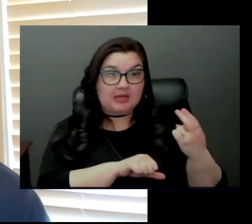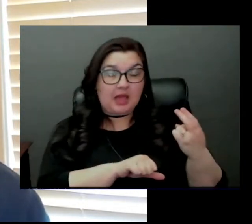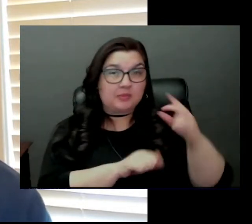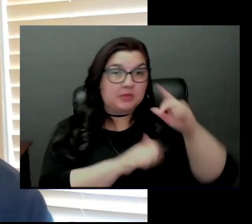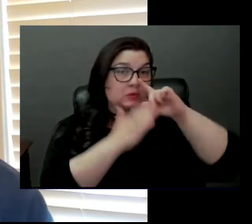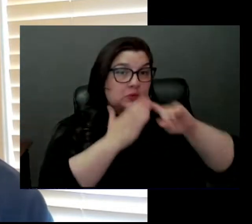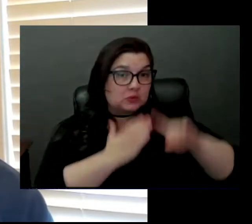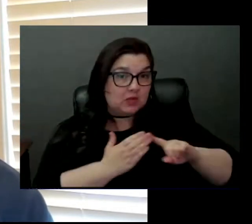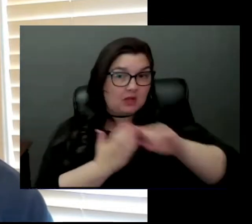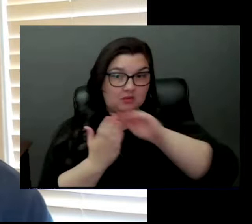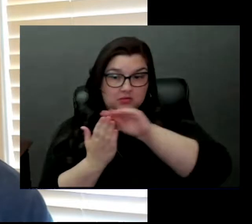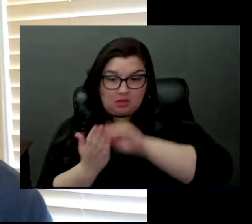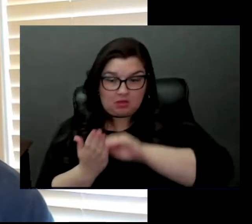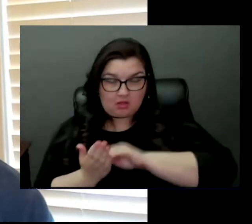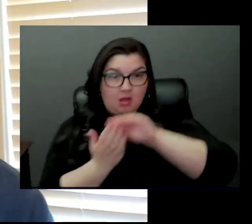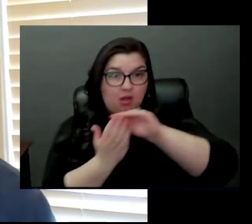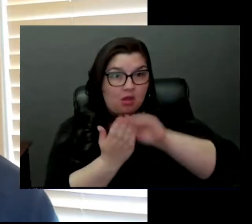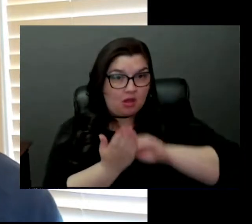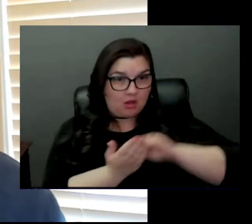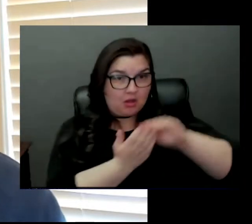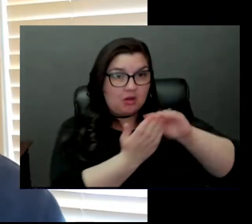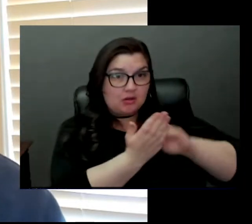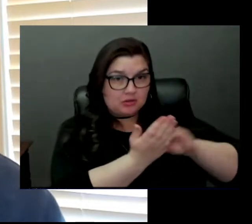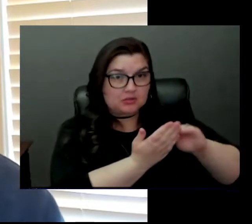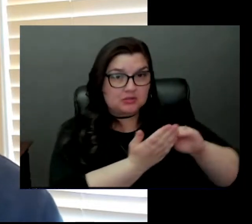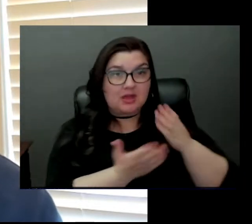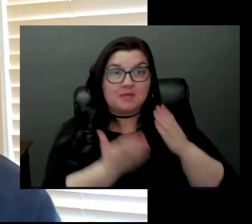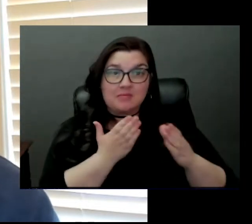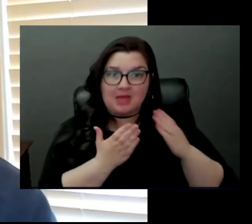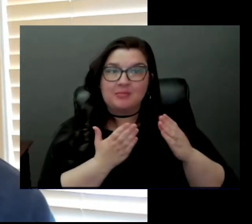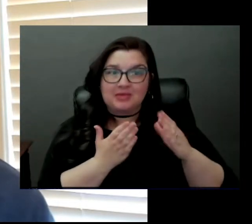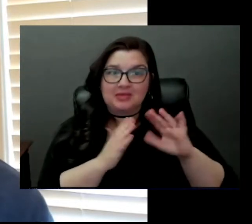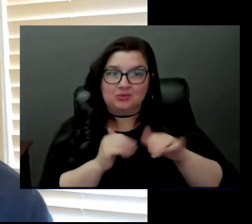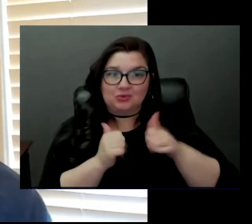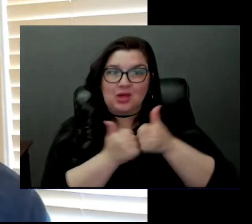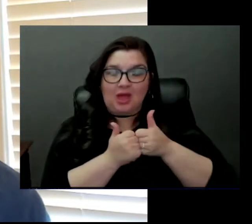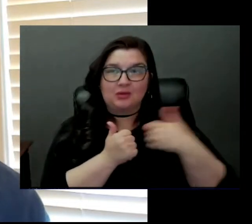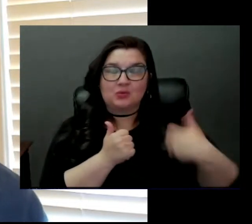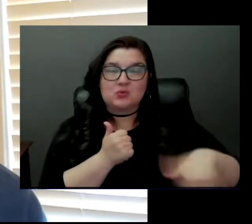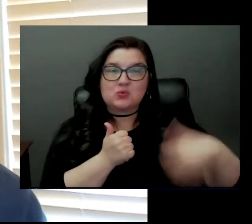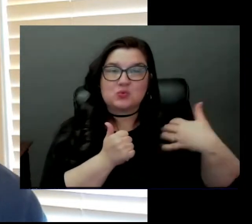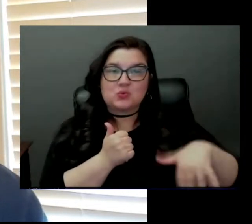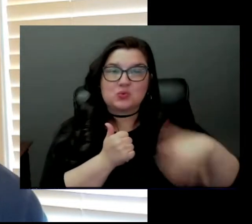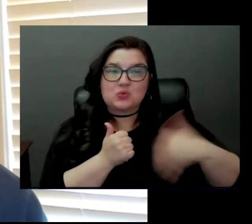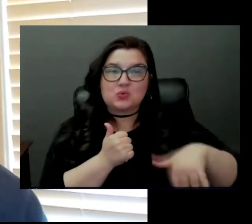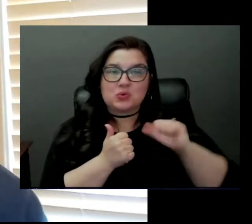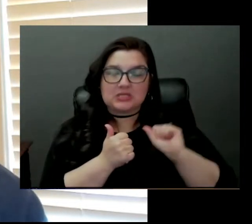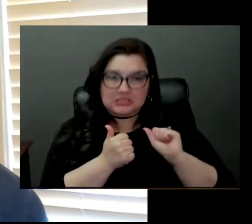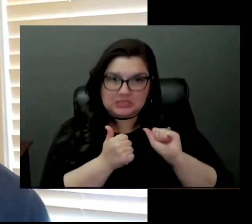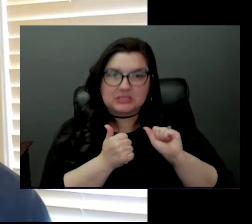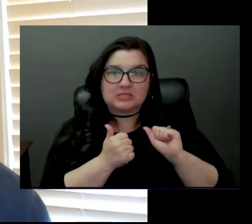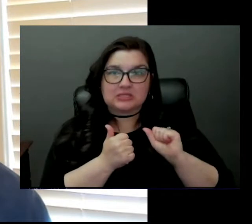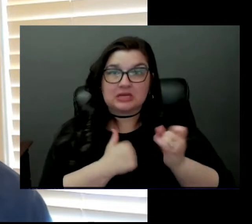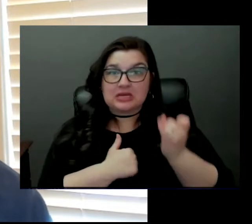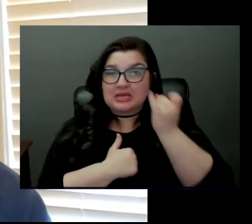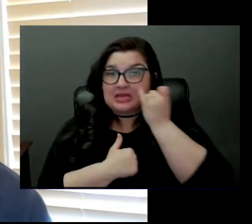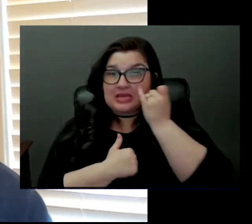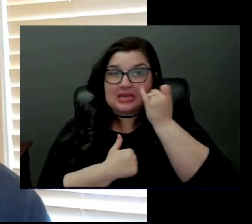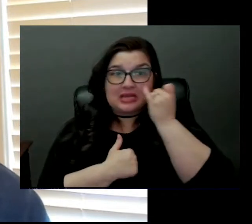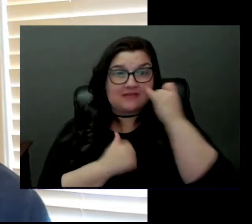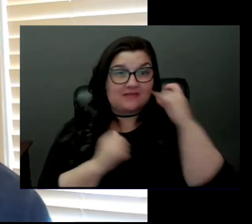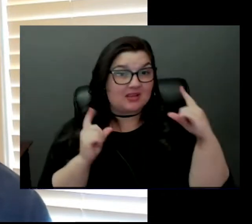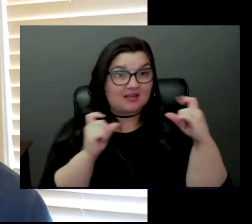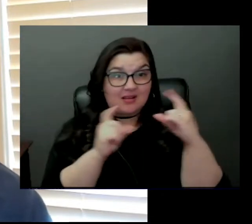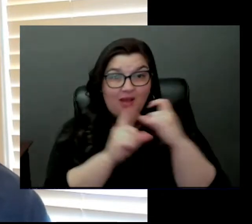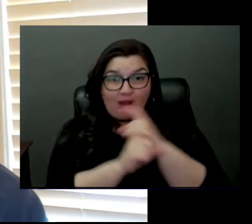logs, it may be a daunting challenge. So if you don't already have, one of these complex